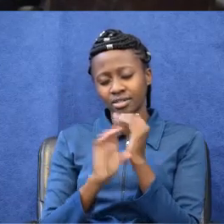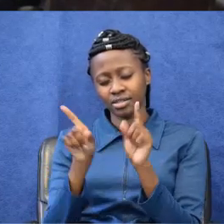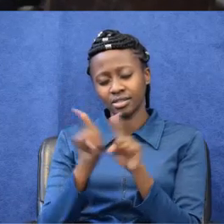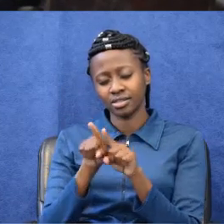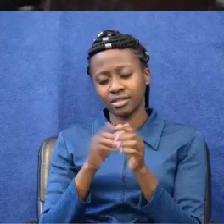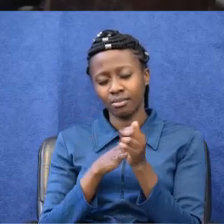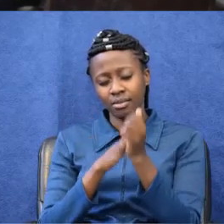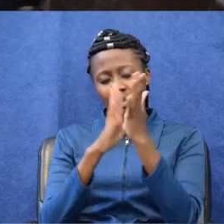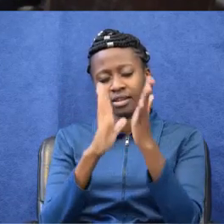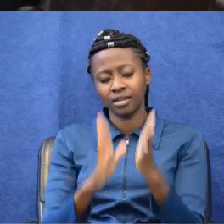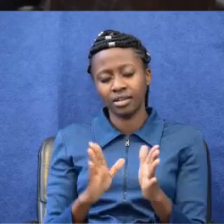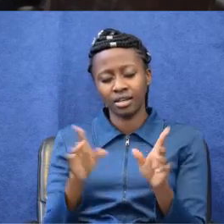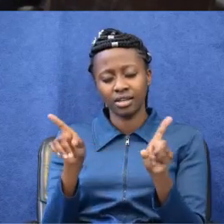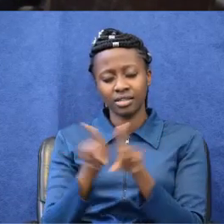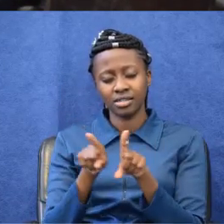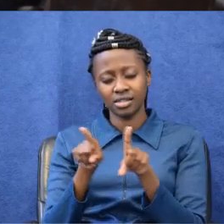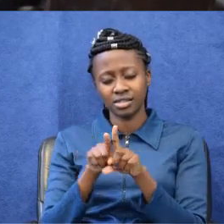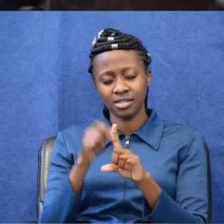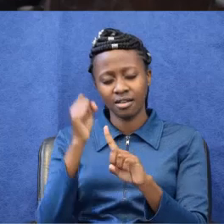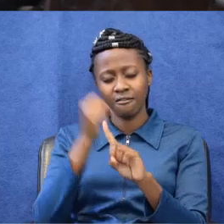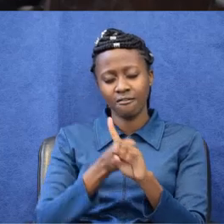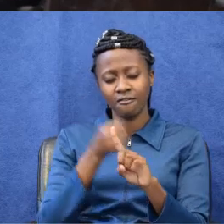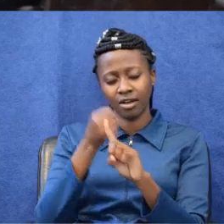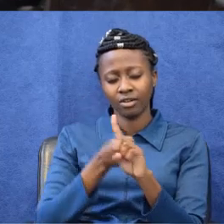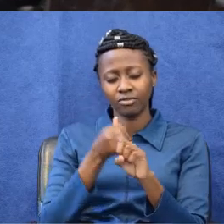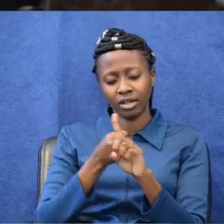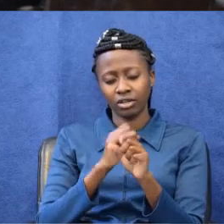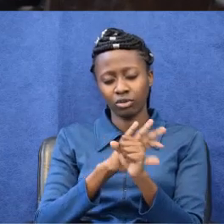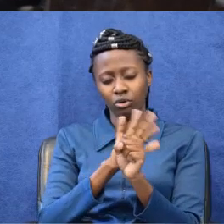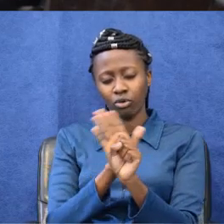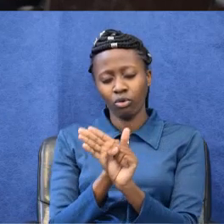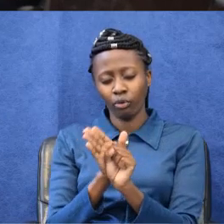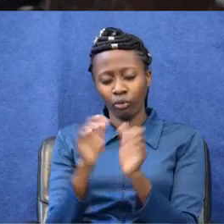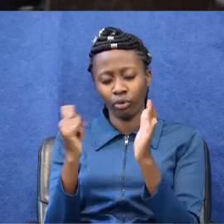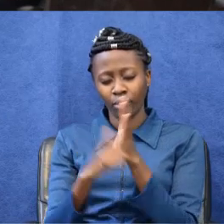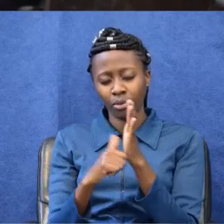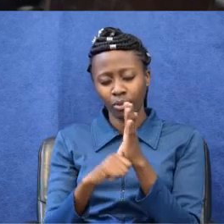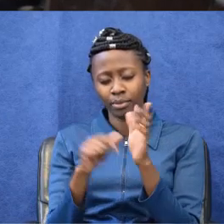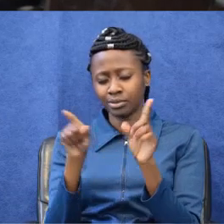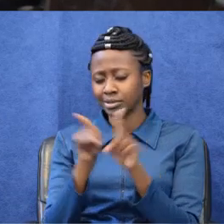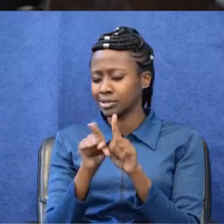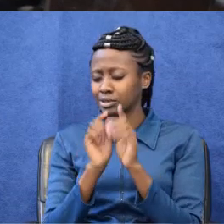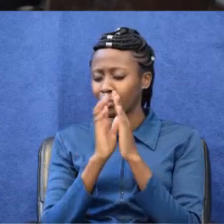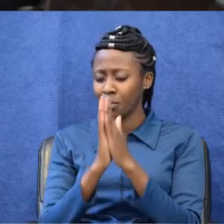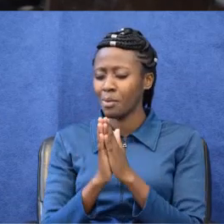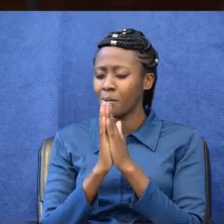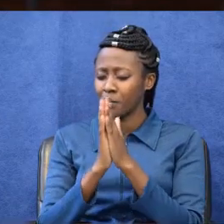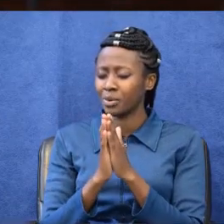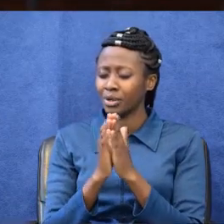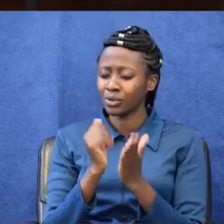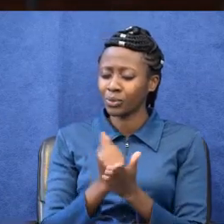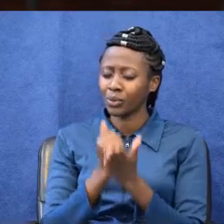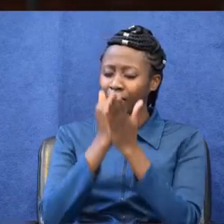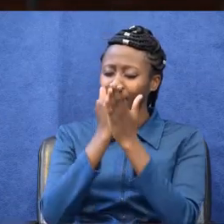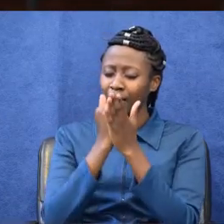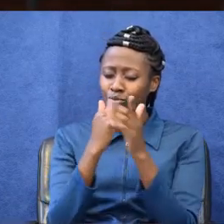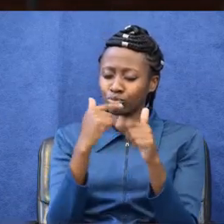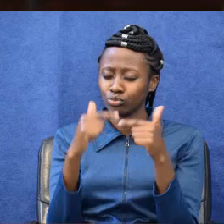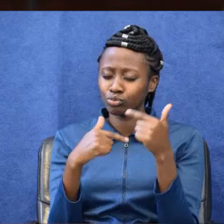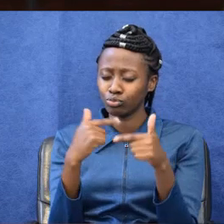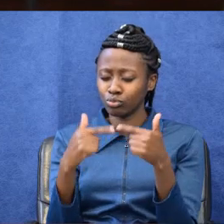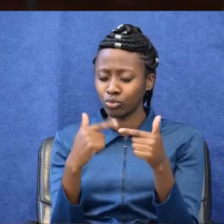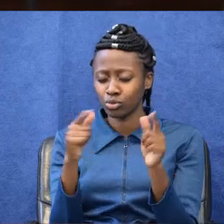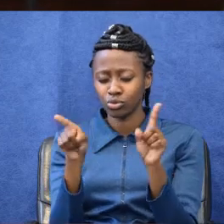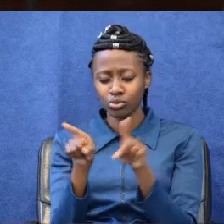forefront fighting this pandemic, Lord, we pray for special grace, we pray for special favor. May you continue